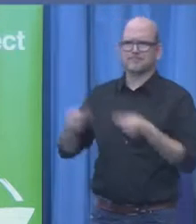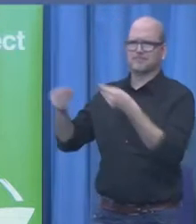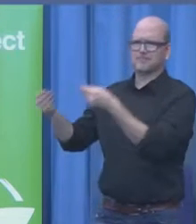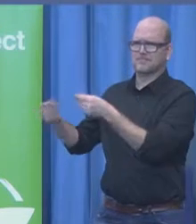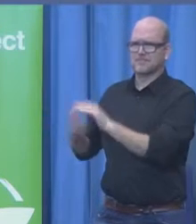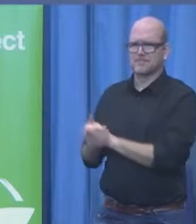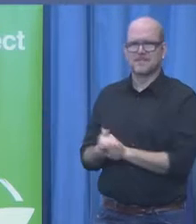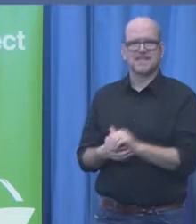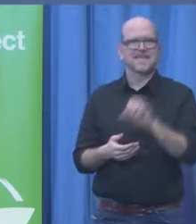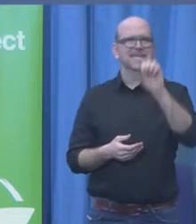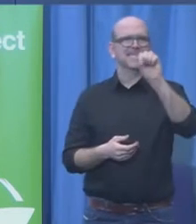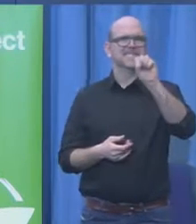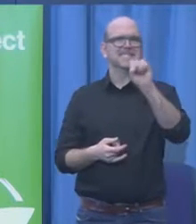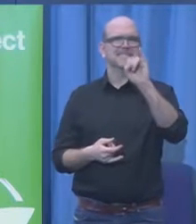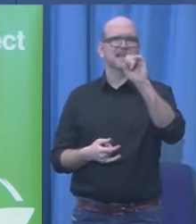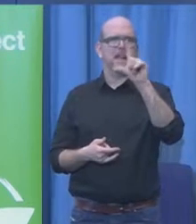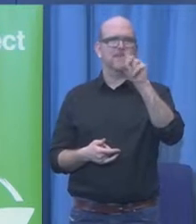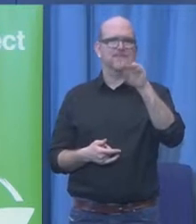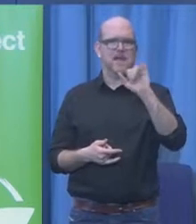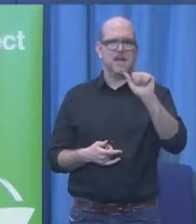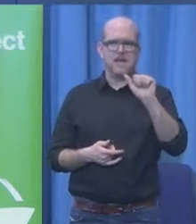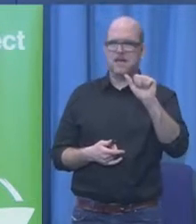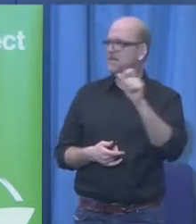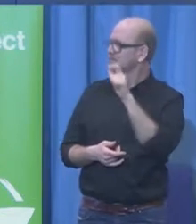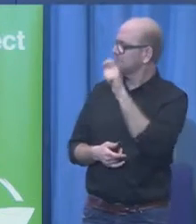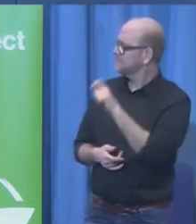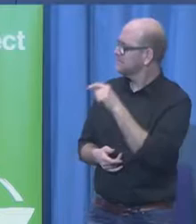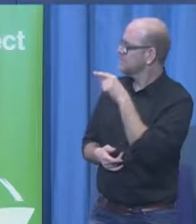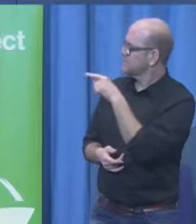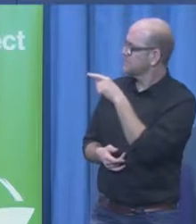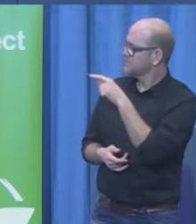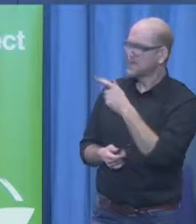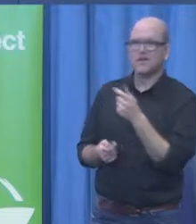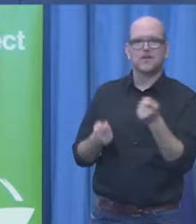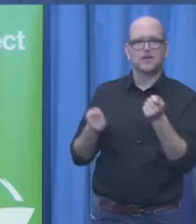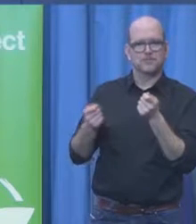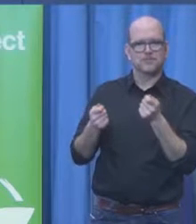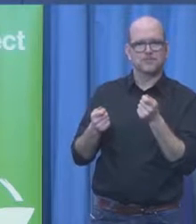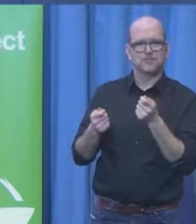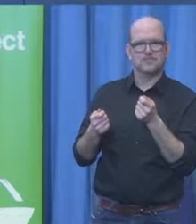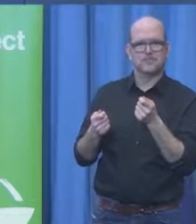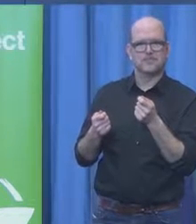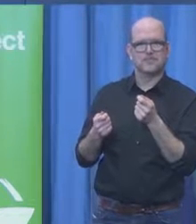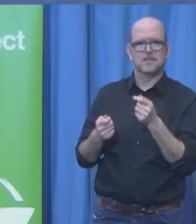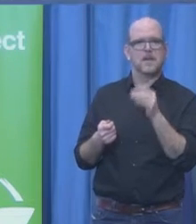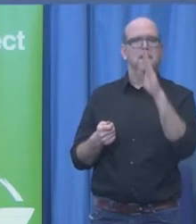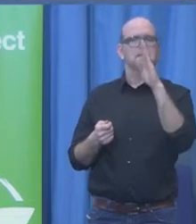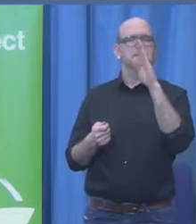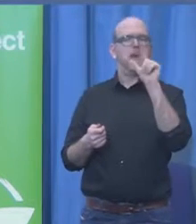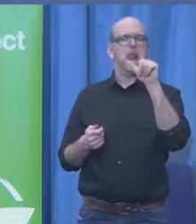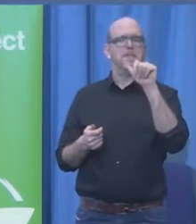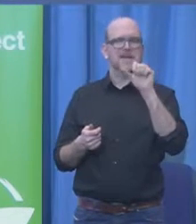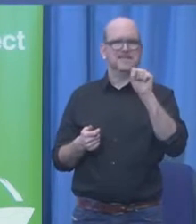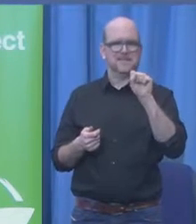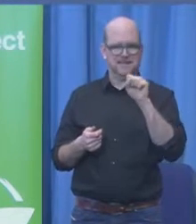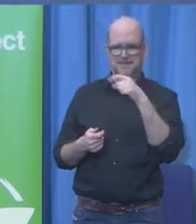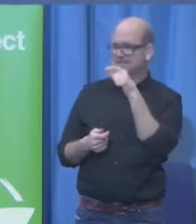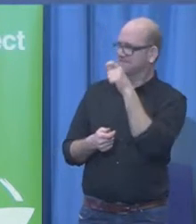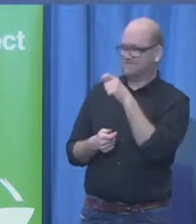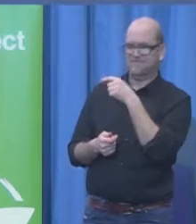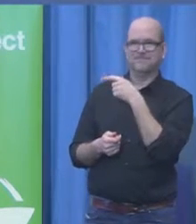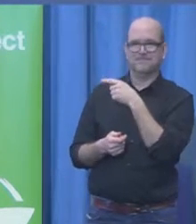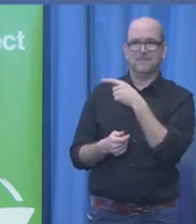Hello, everybody. Welcome again from my side. I'm Silvia Balmas. I'm working for the European Foundation